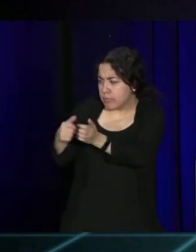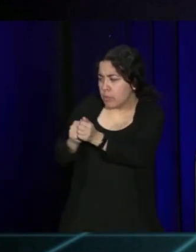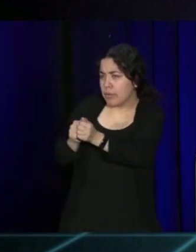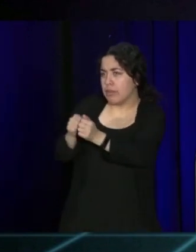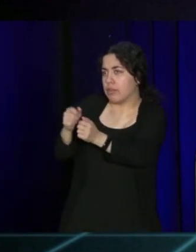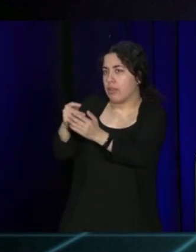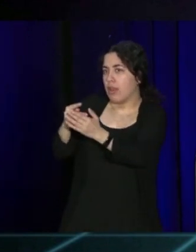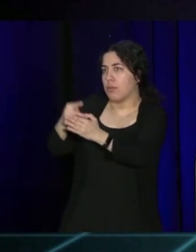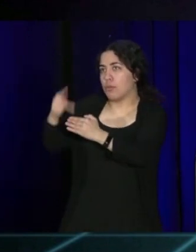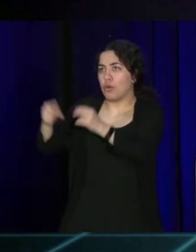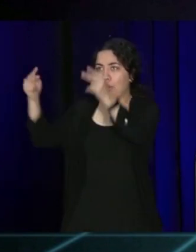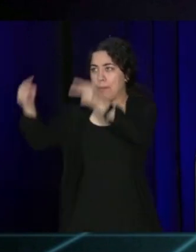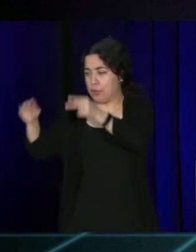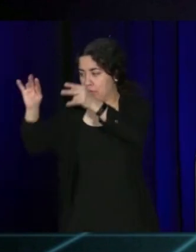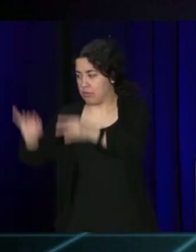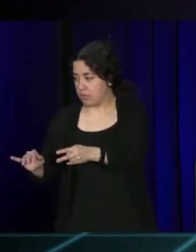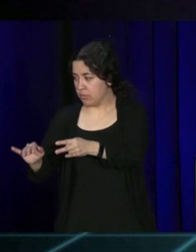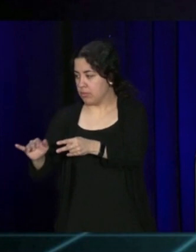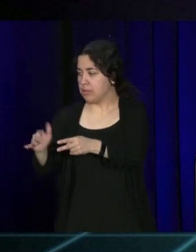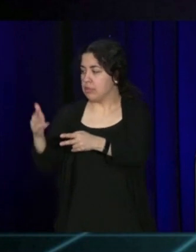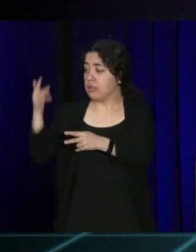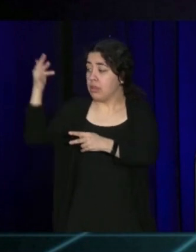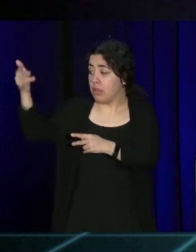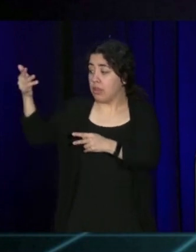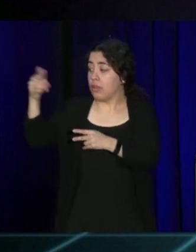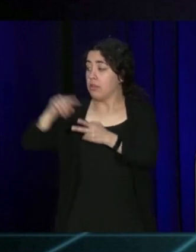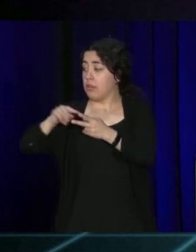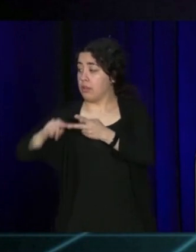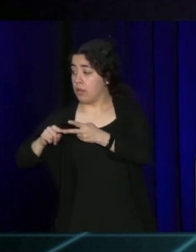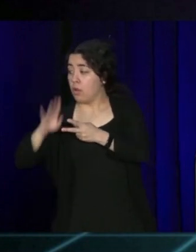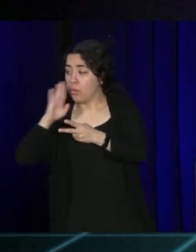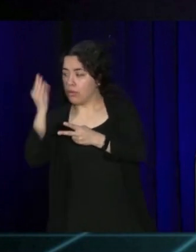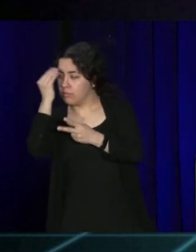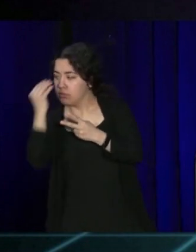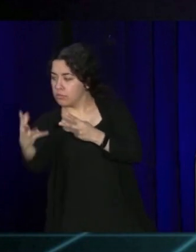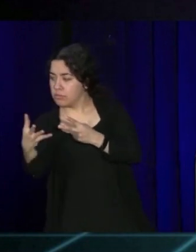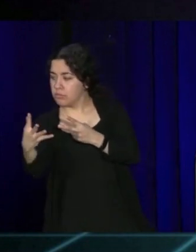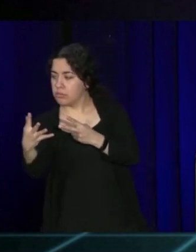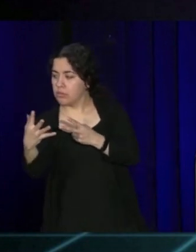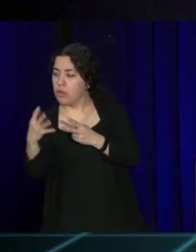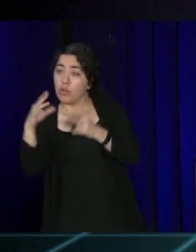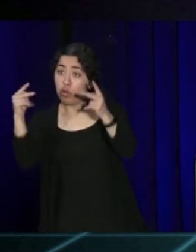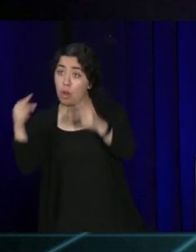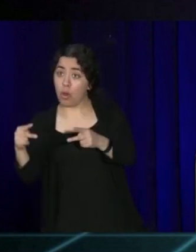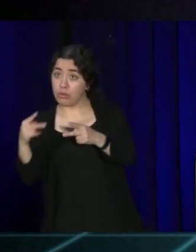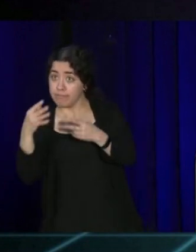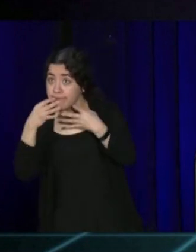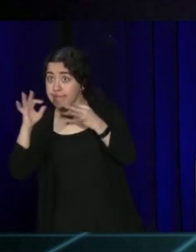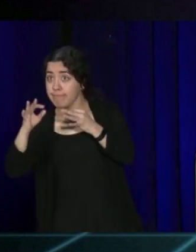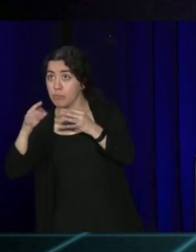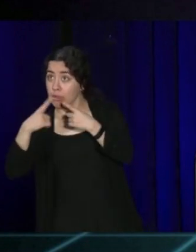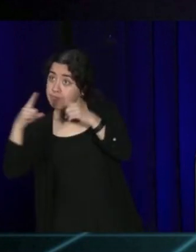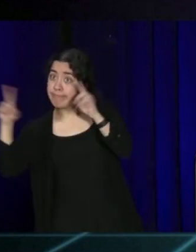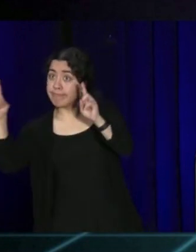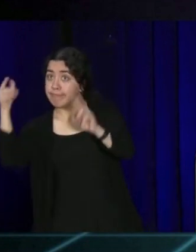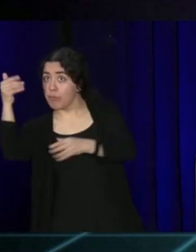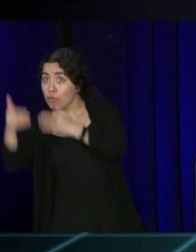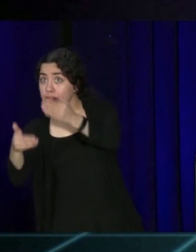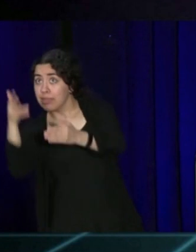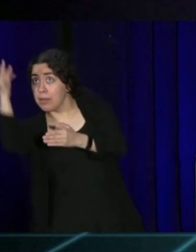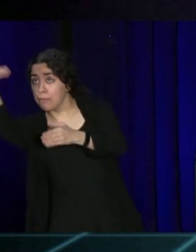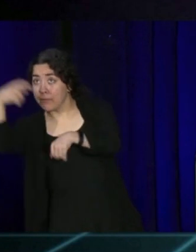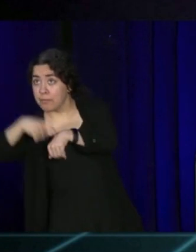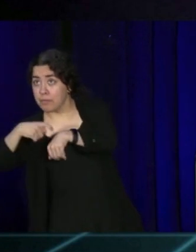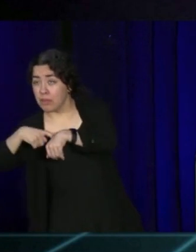matures and the team grows, but the former won't. It will also empower you to foresee what evolutionary path